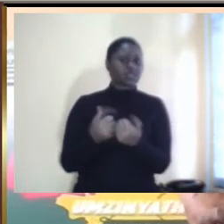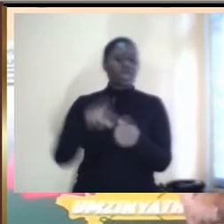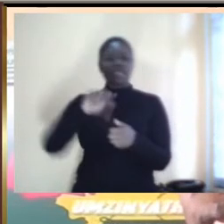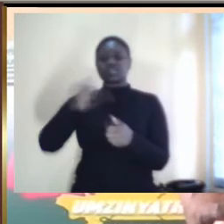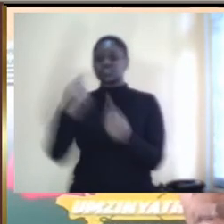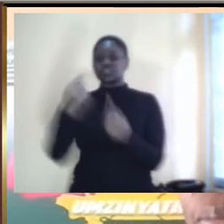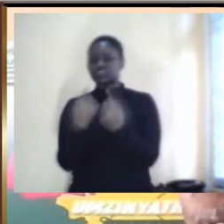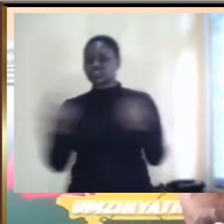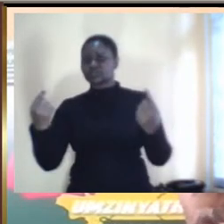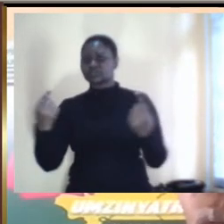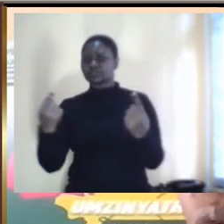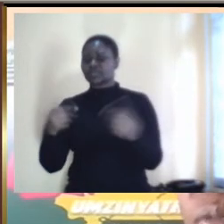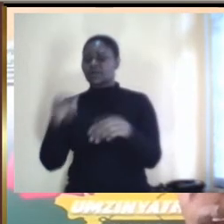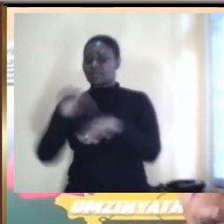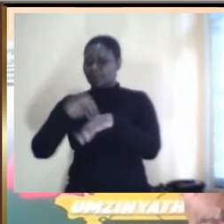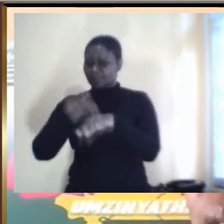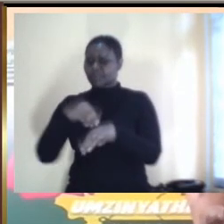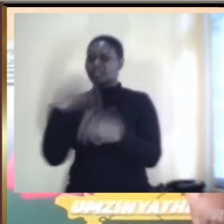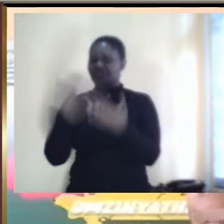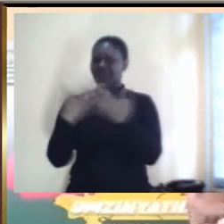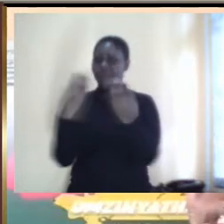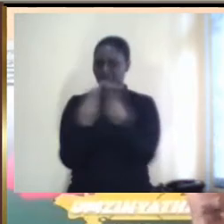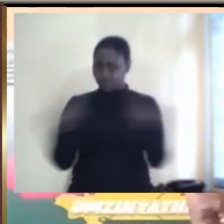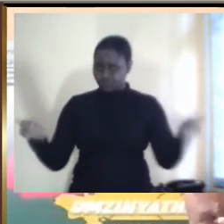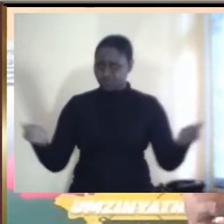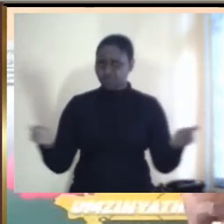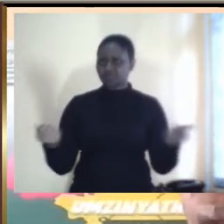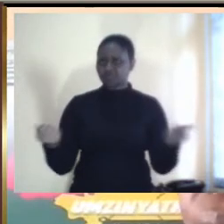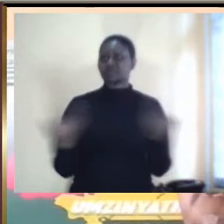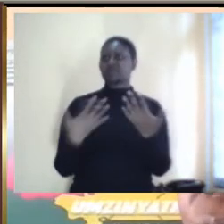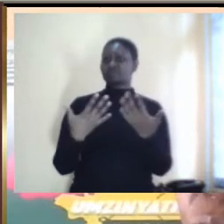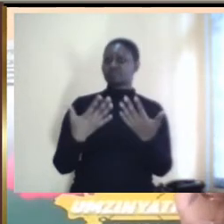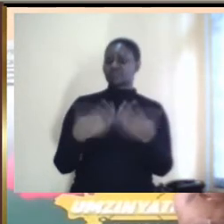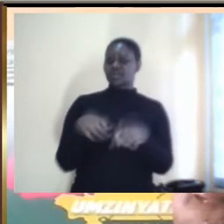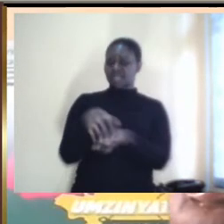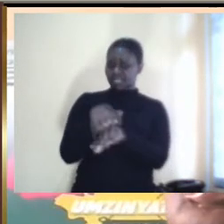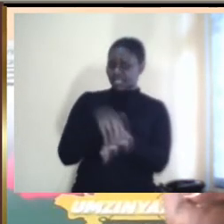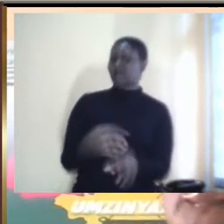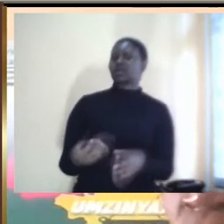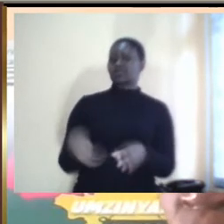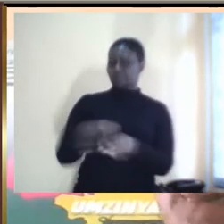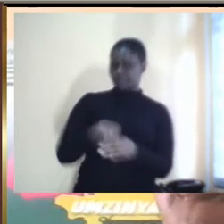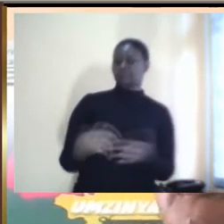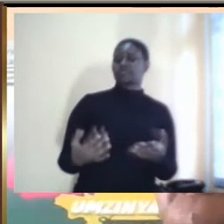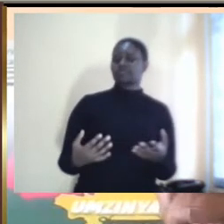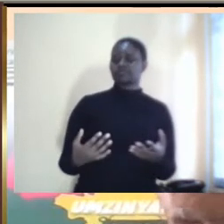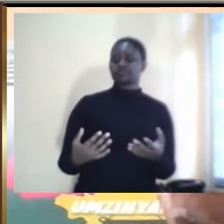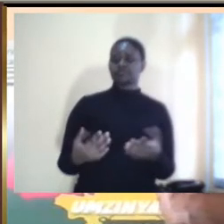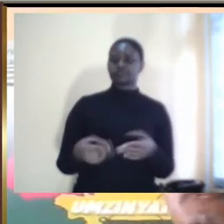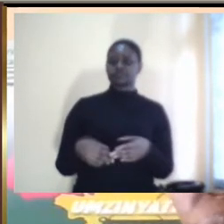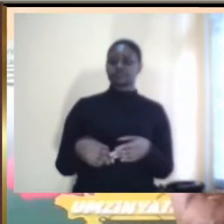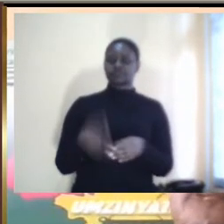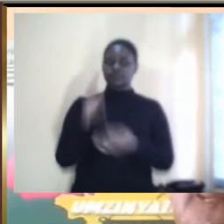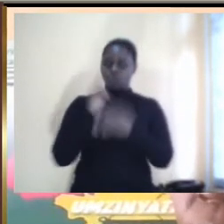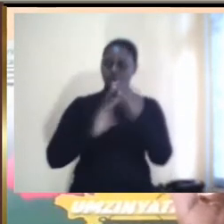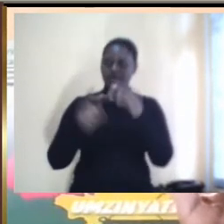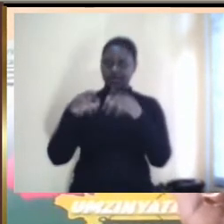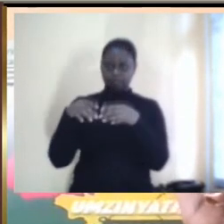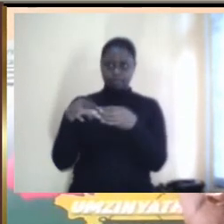these problems can be resolved via precision agriculture. Honorable members and honorable